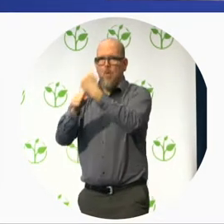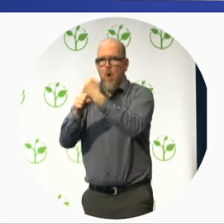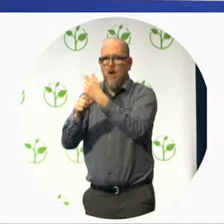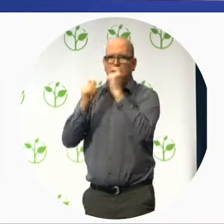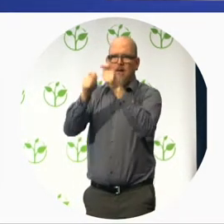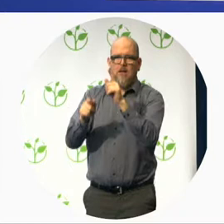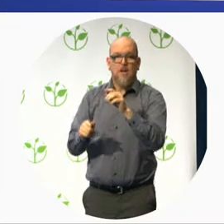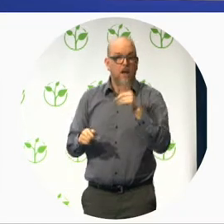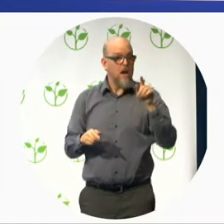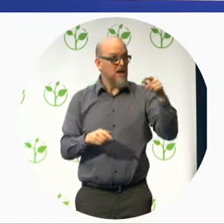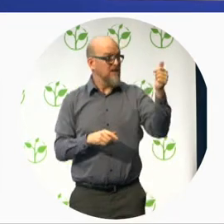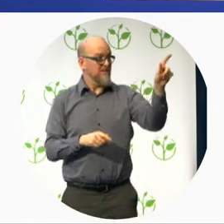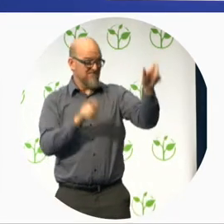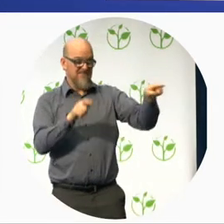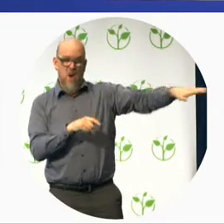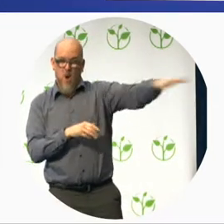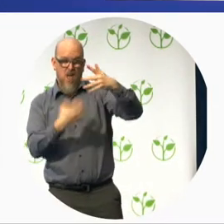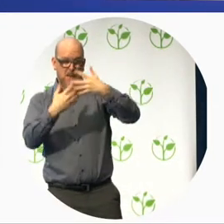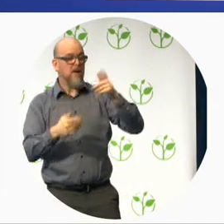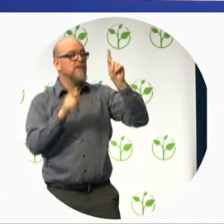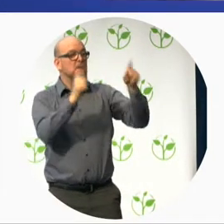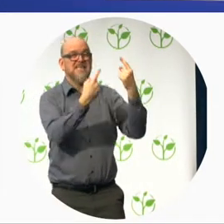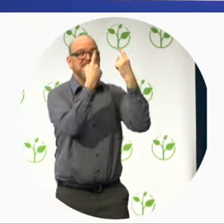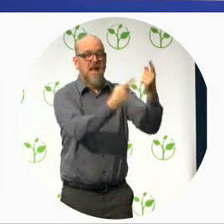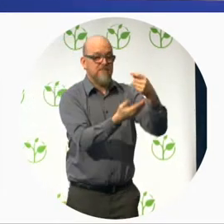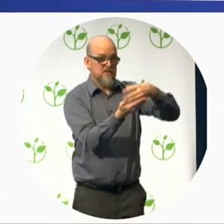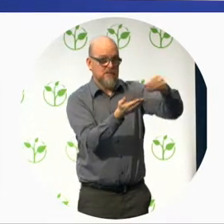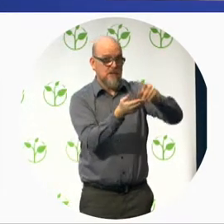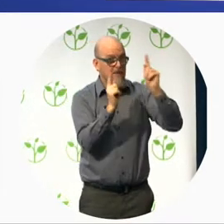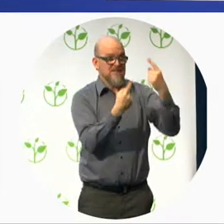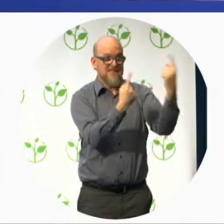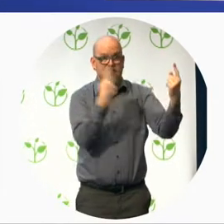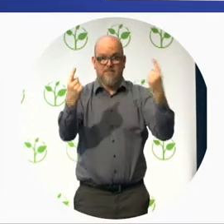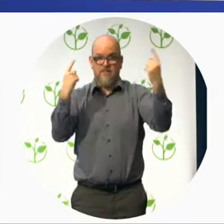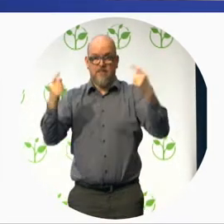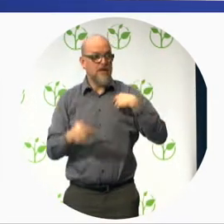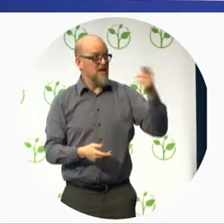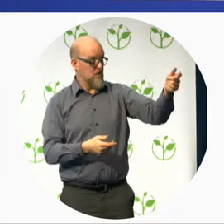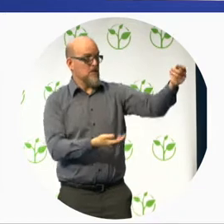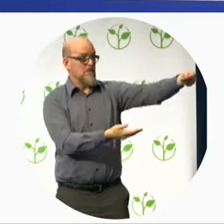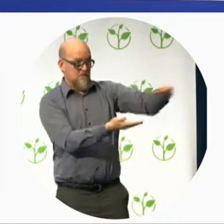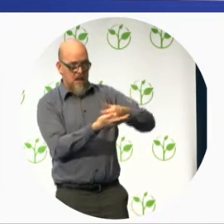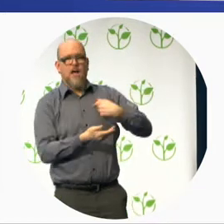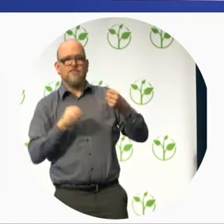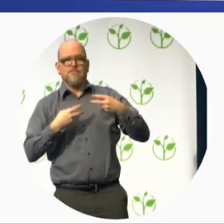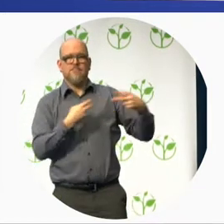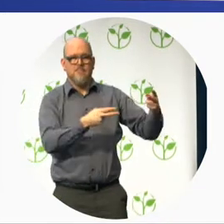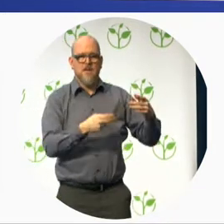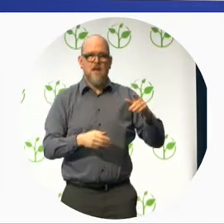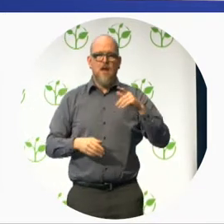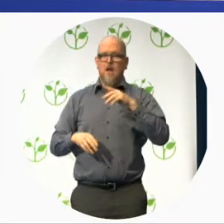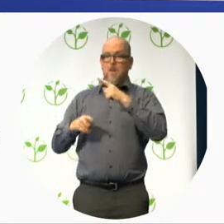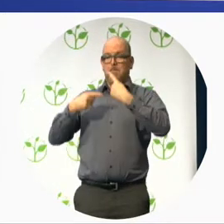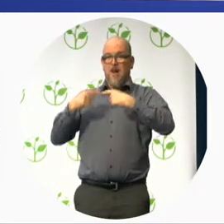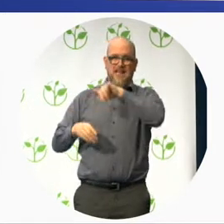Our use of a diverse mix of employees located around the world, we have the ability to caption in over 70 languages and have